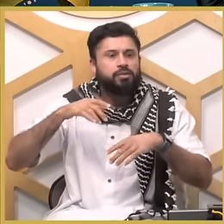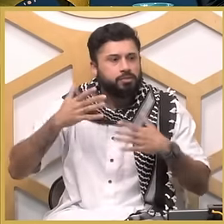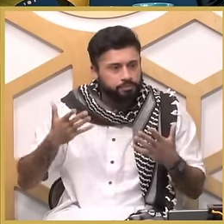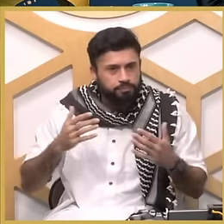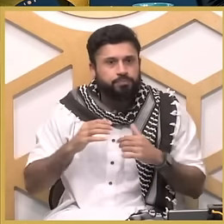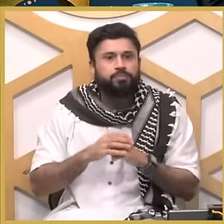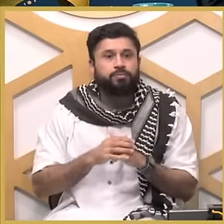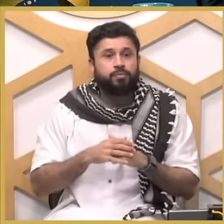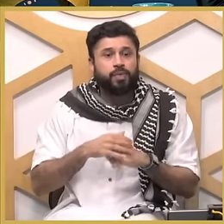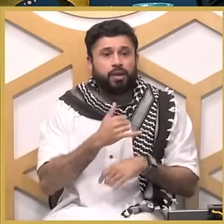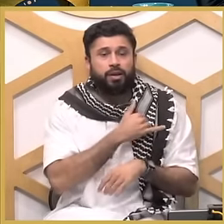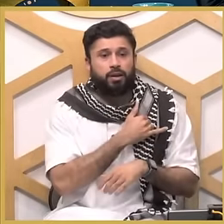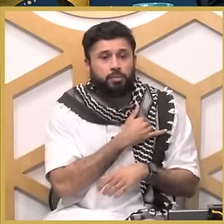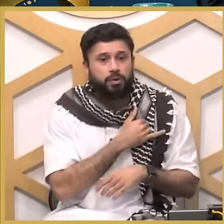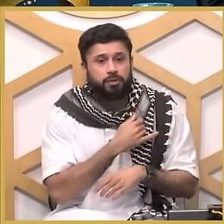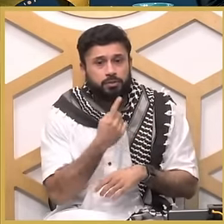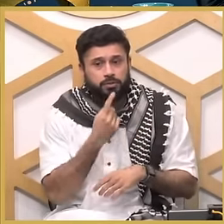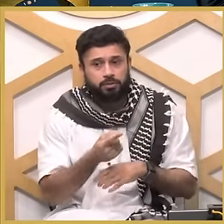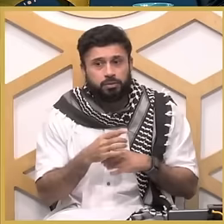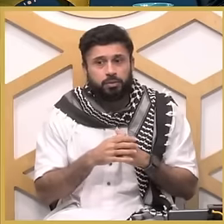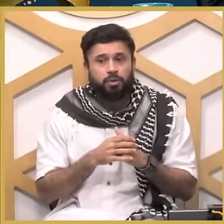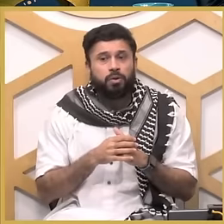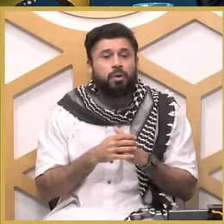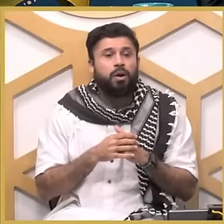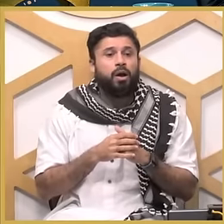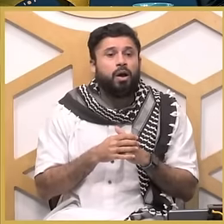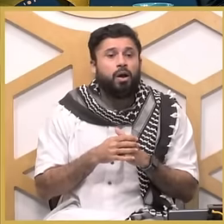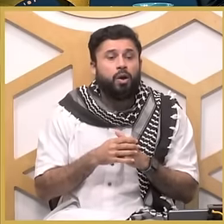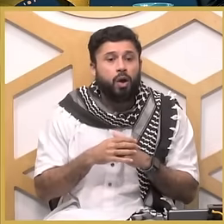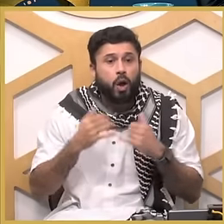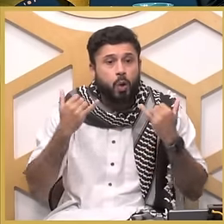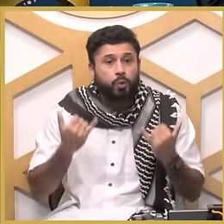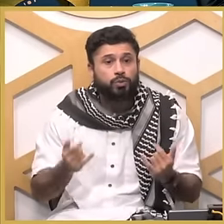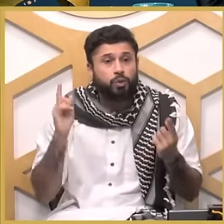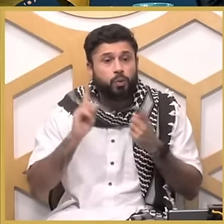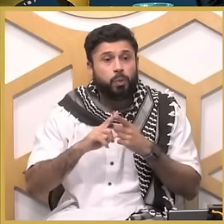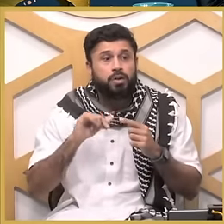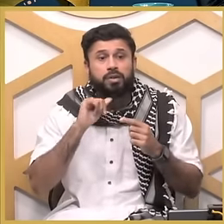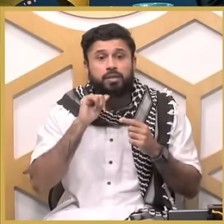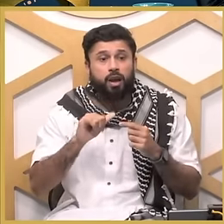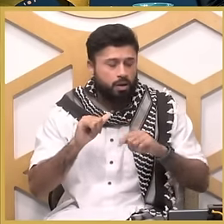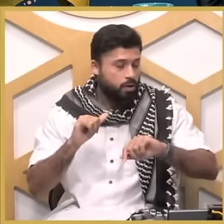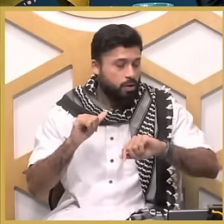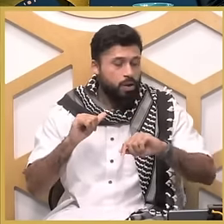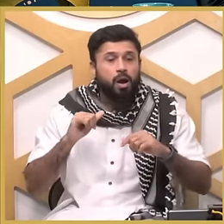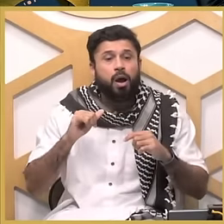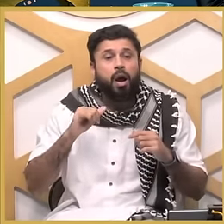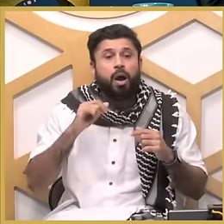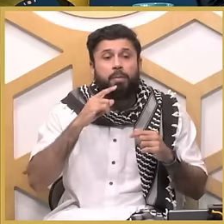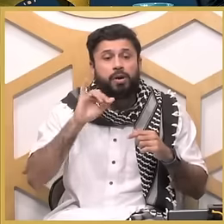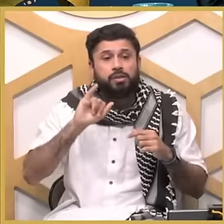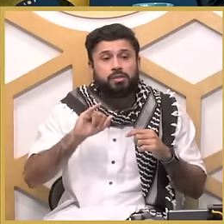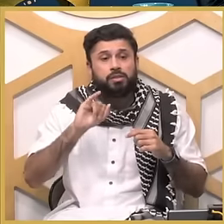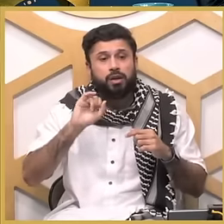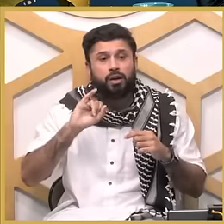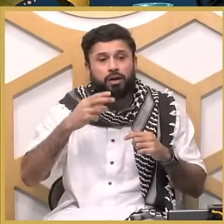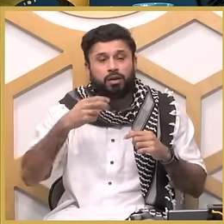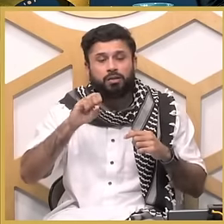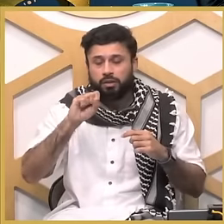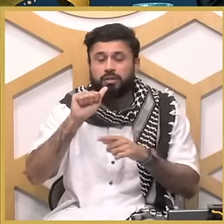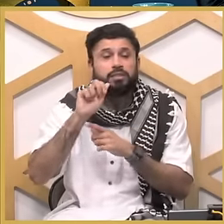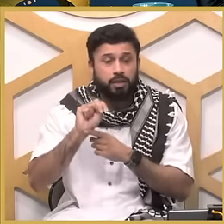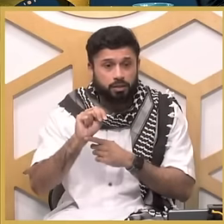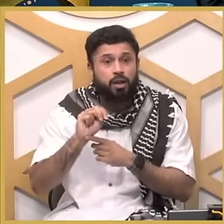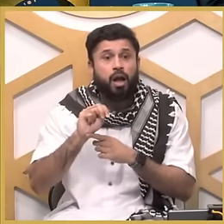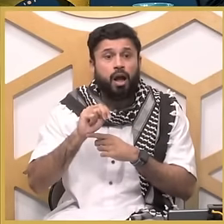of that, obviously, when you are out of the realm of ihsan, you become out of the realm of iman right now. What happens to this heart?